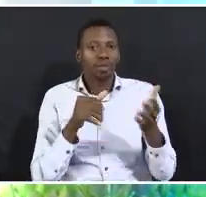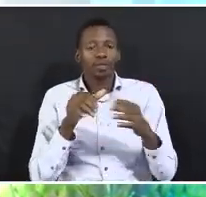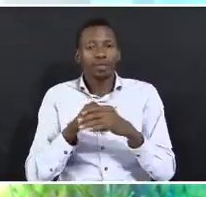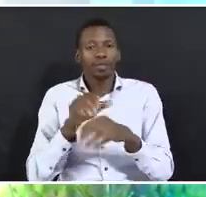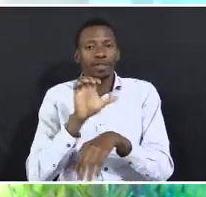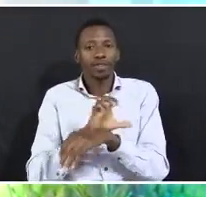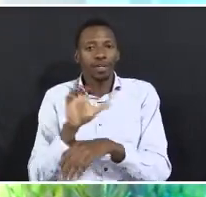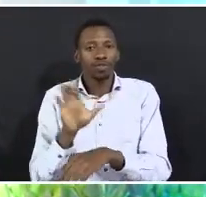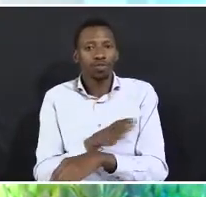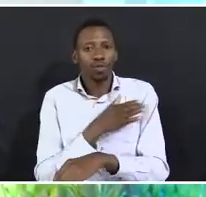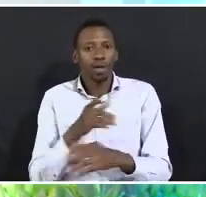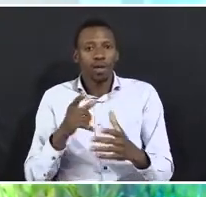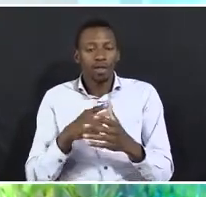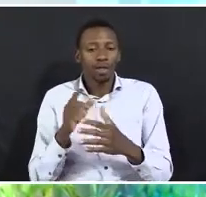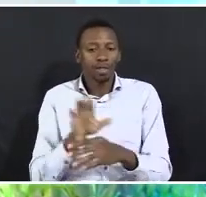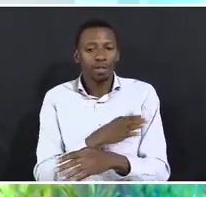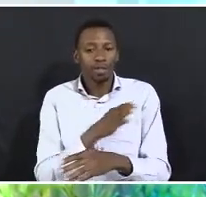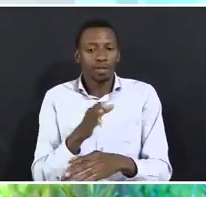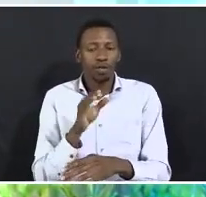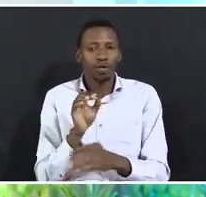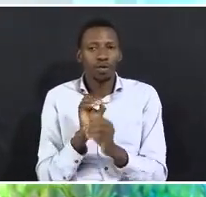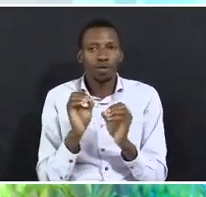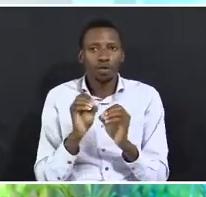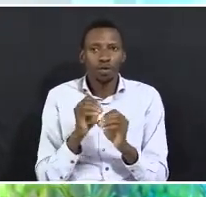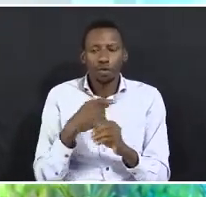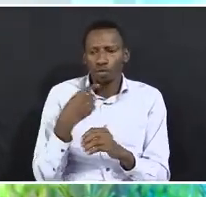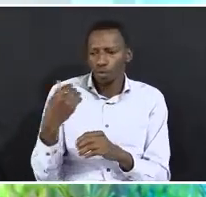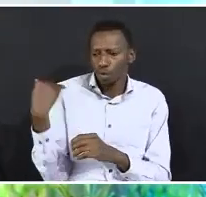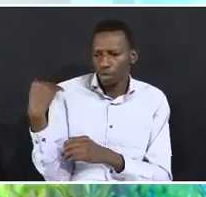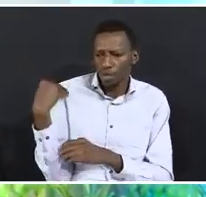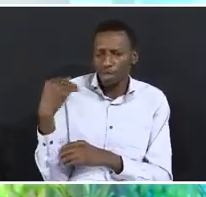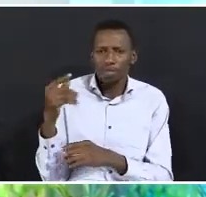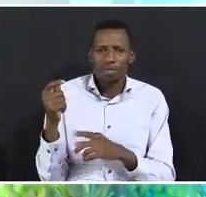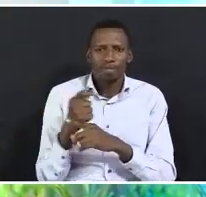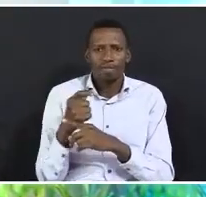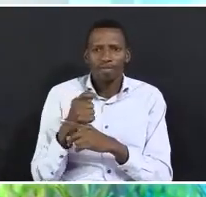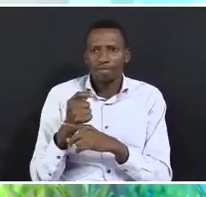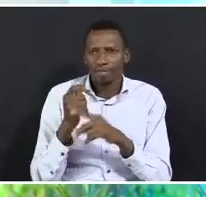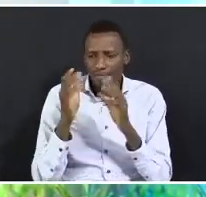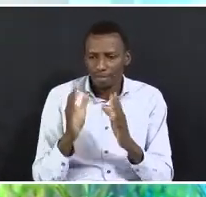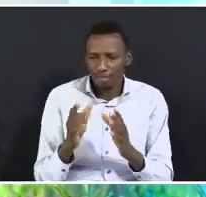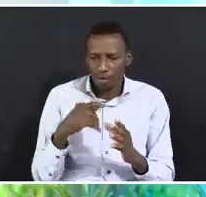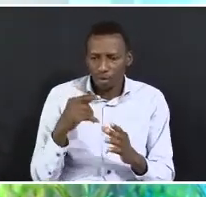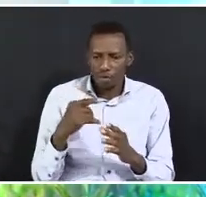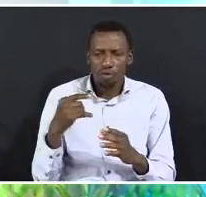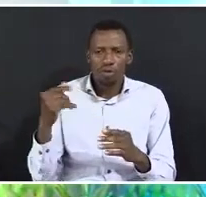the choir cannot sing. Those who disturb the trainers in the choir are those who sing discord.